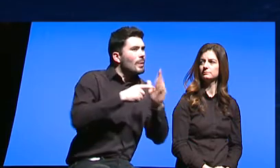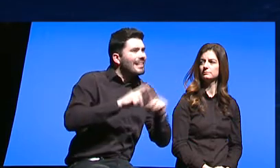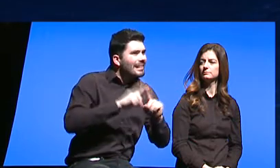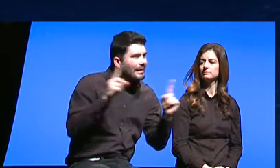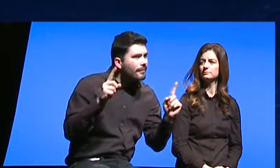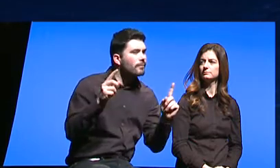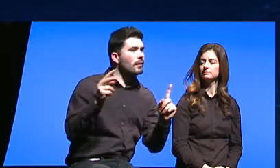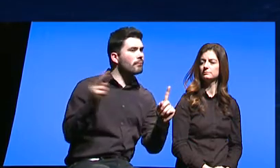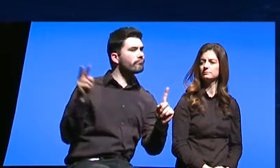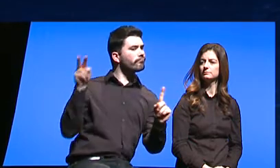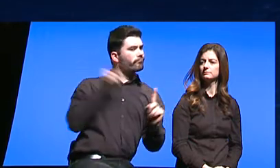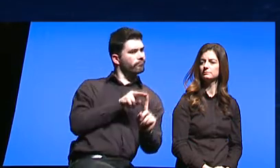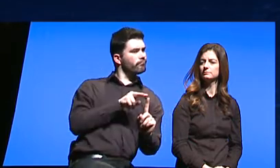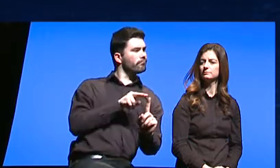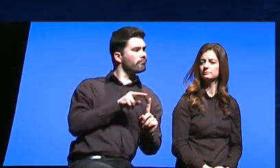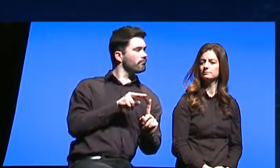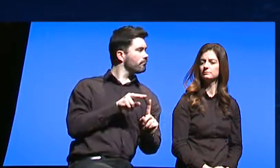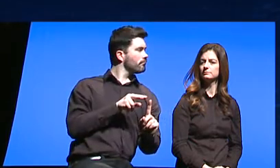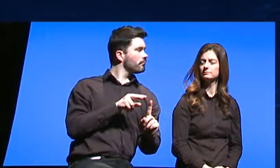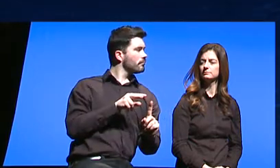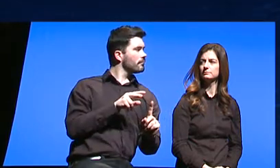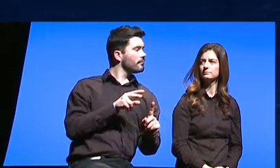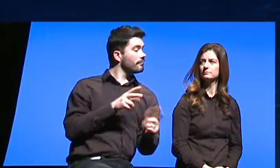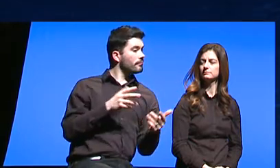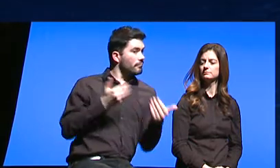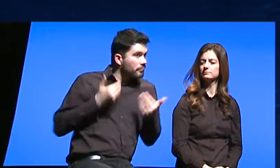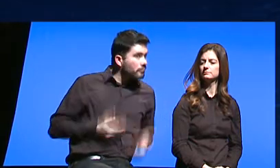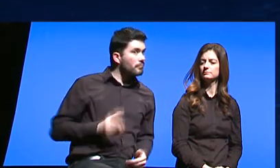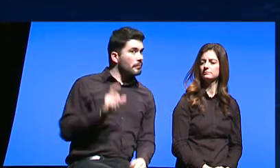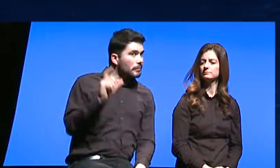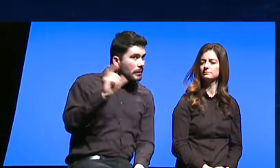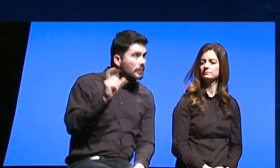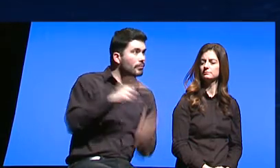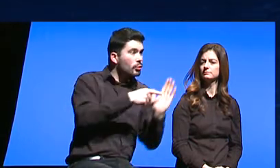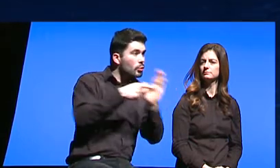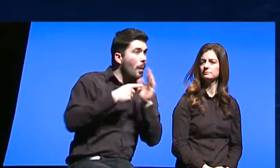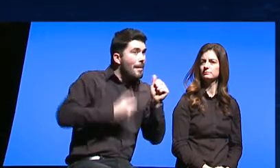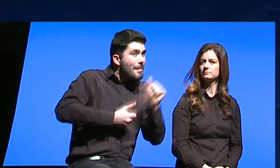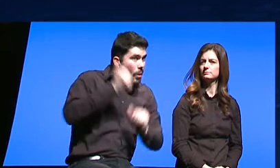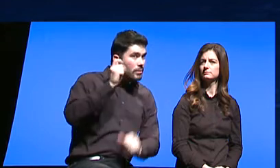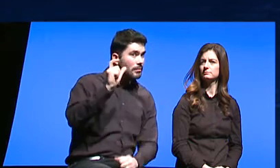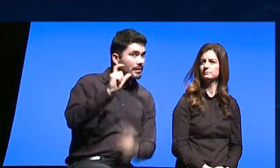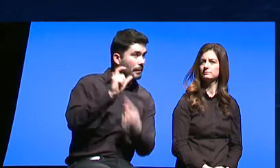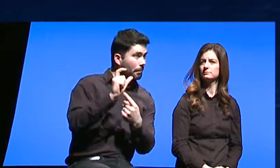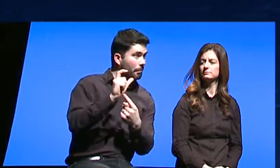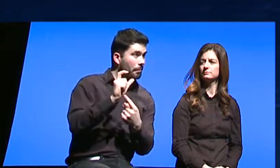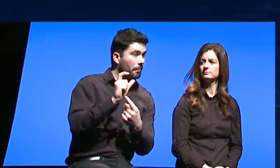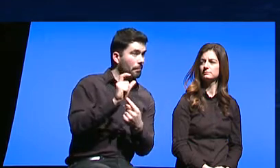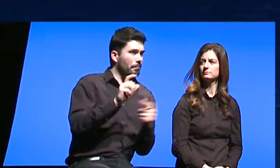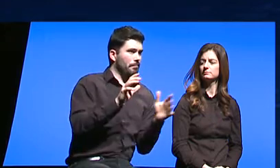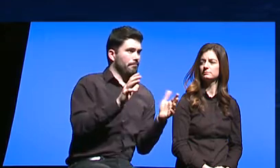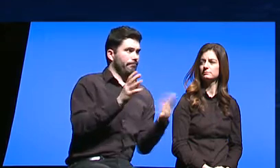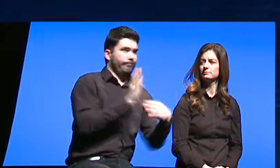from Muslims, to show that the majority of Muslims are